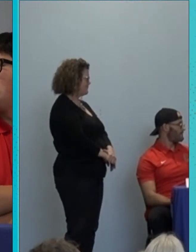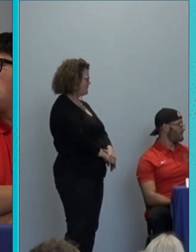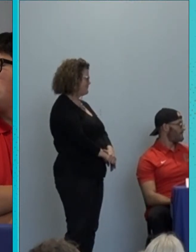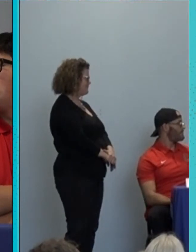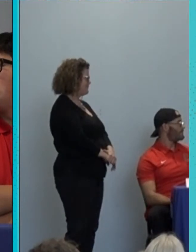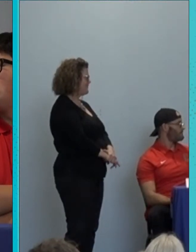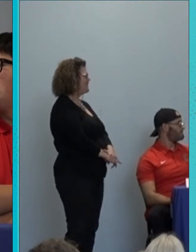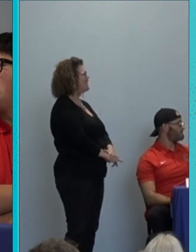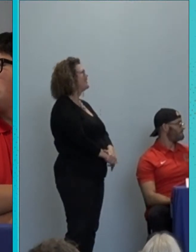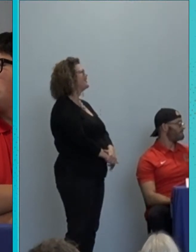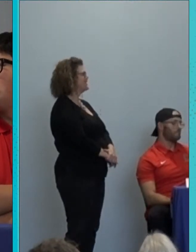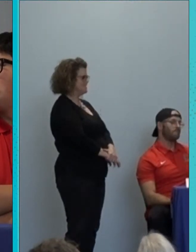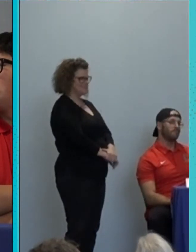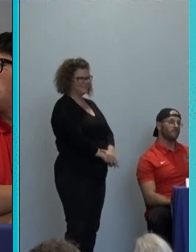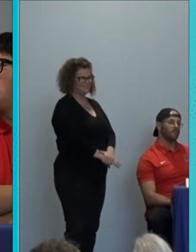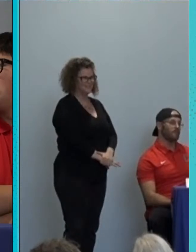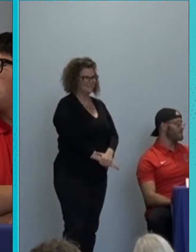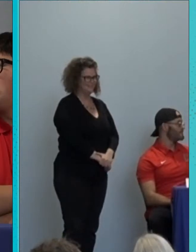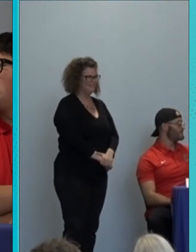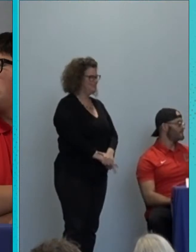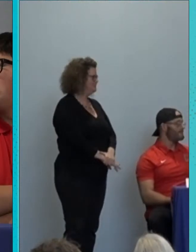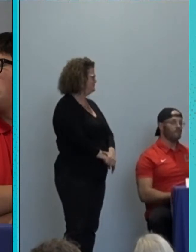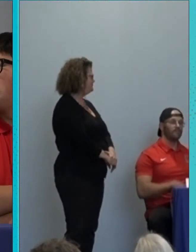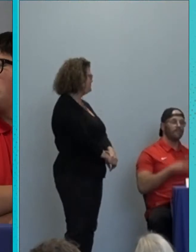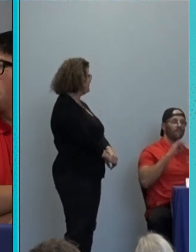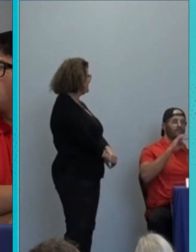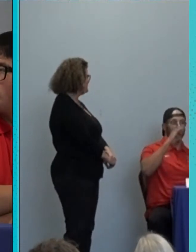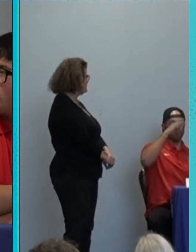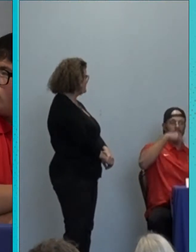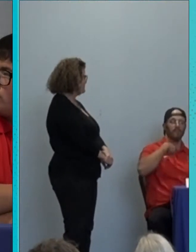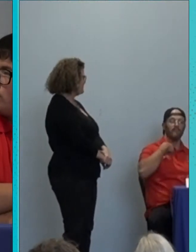And after that, I came here.